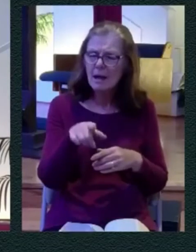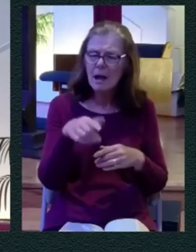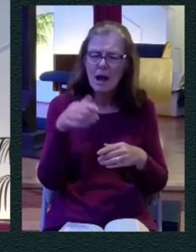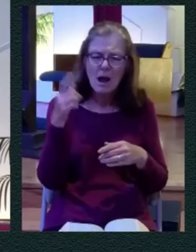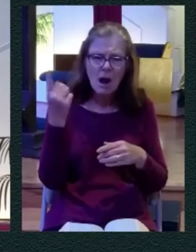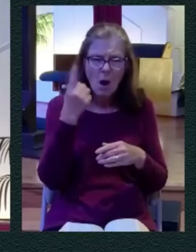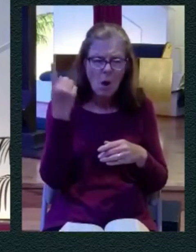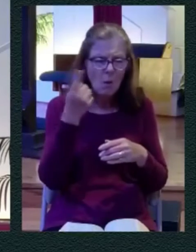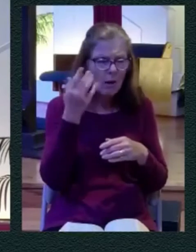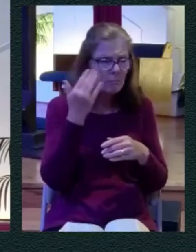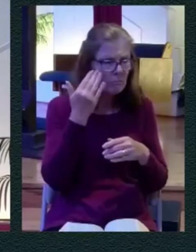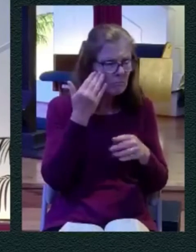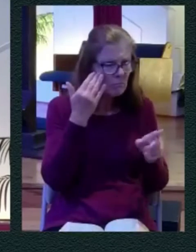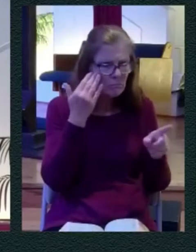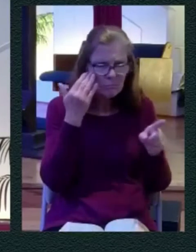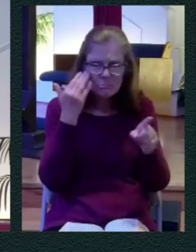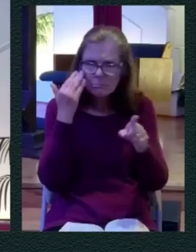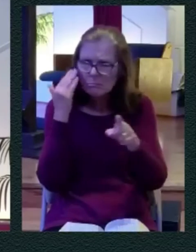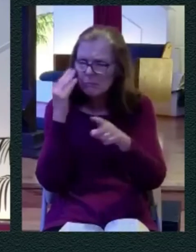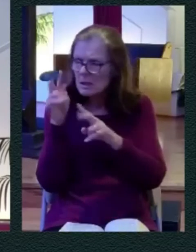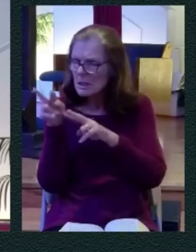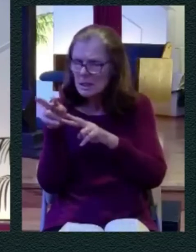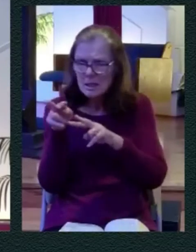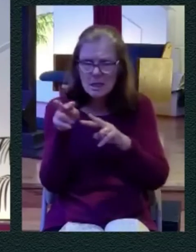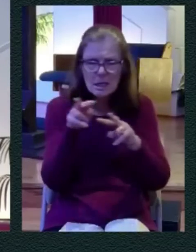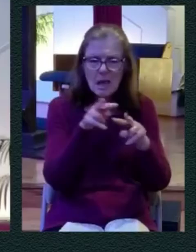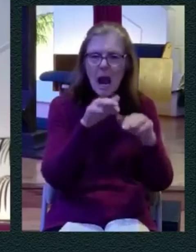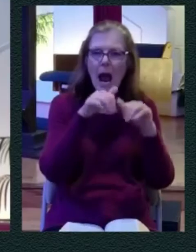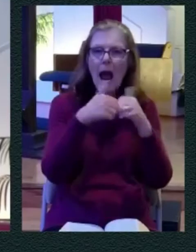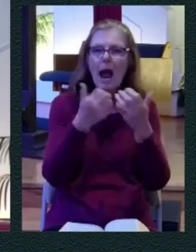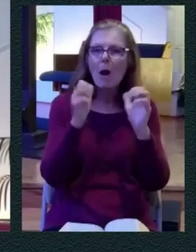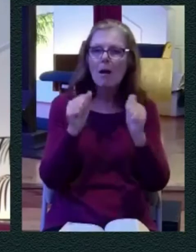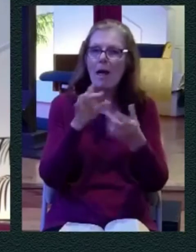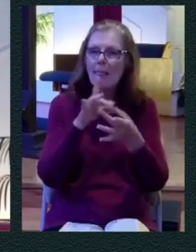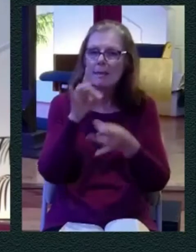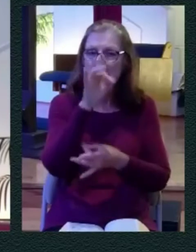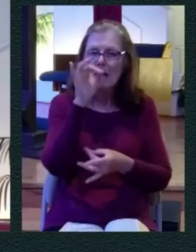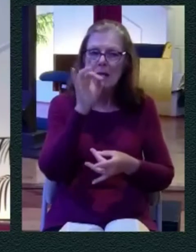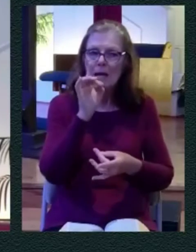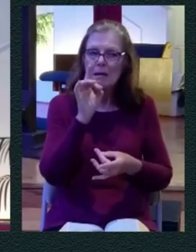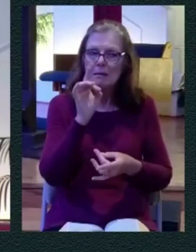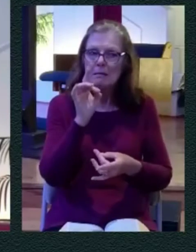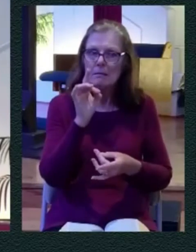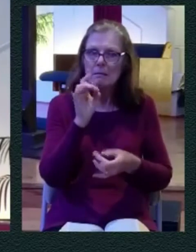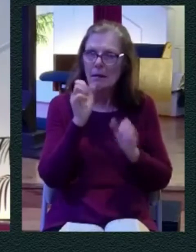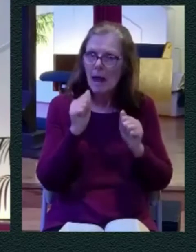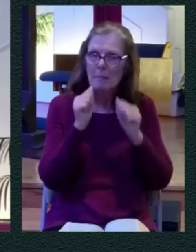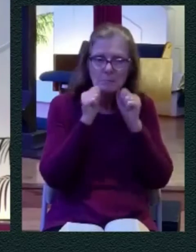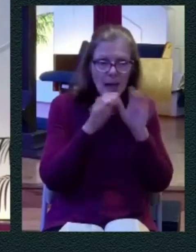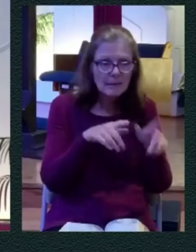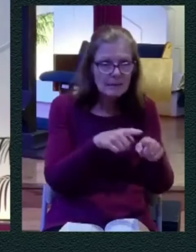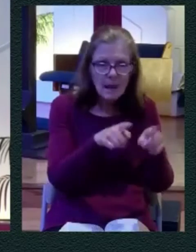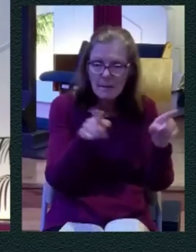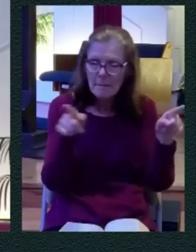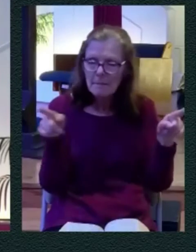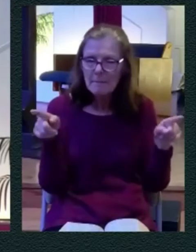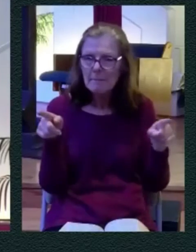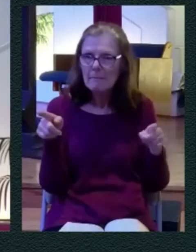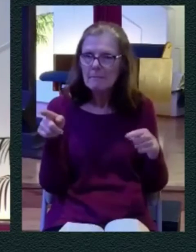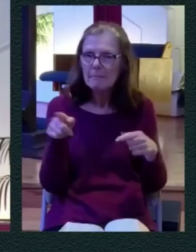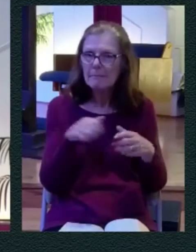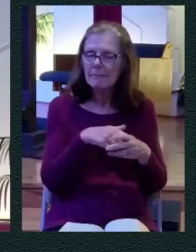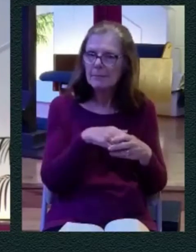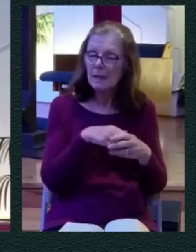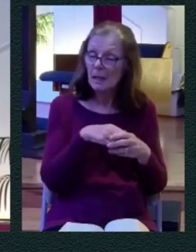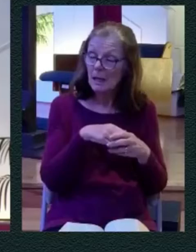others and ways in which the Spirit can flow through me to bless them? Tireless service. Are these